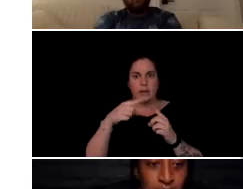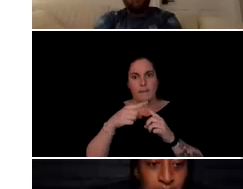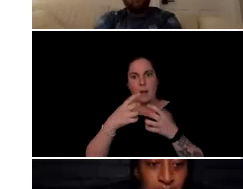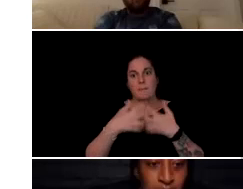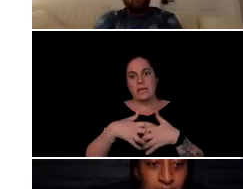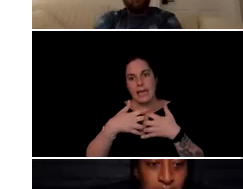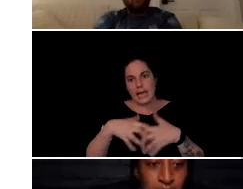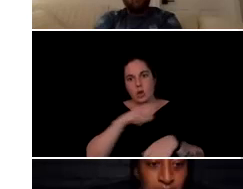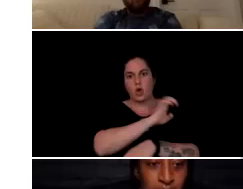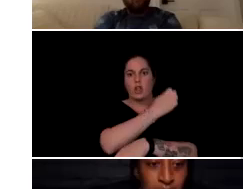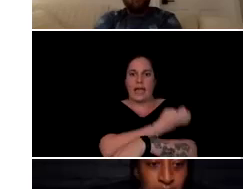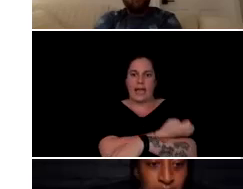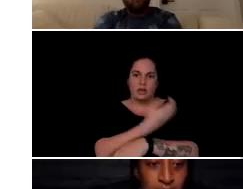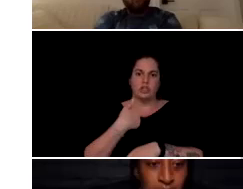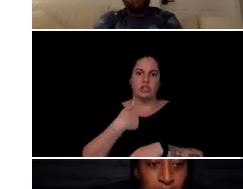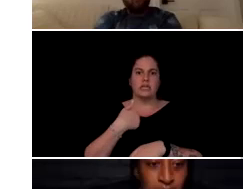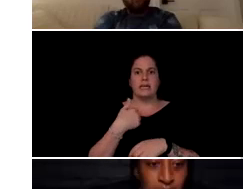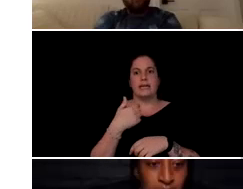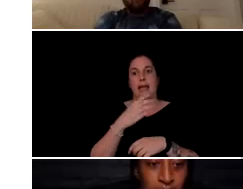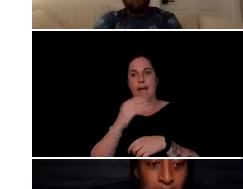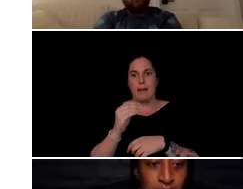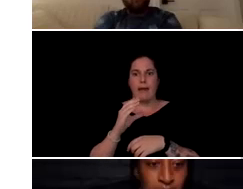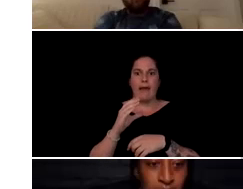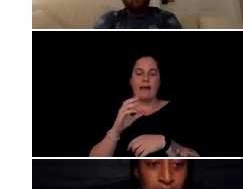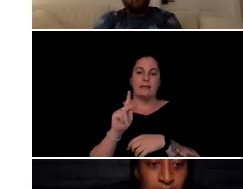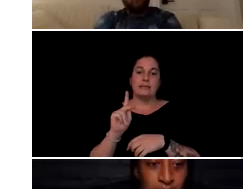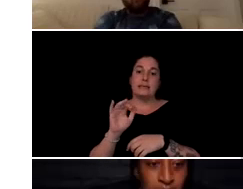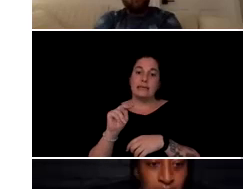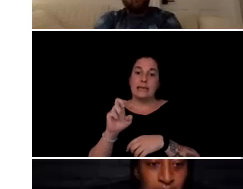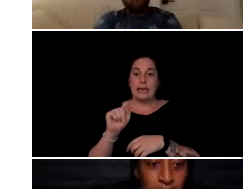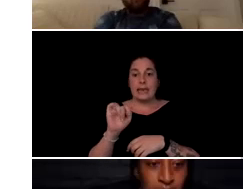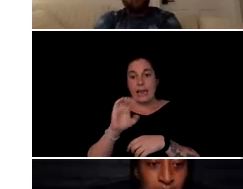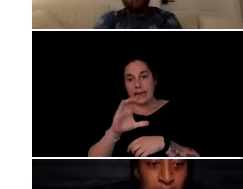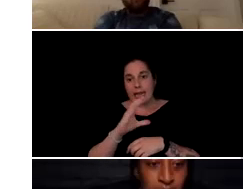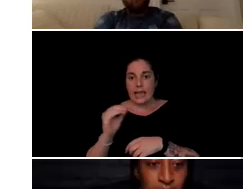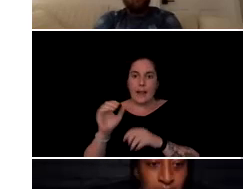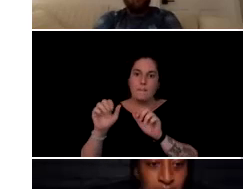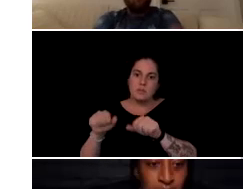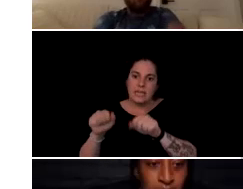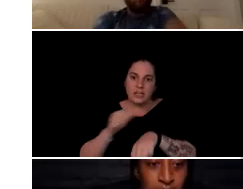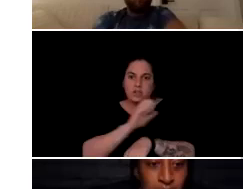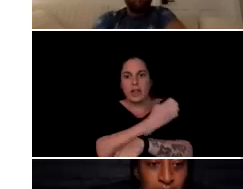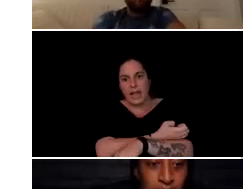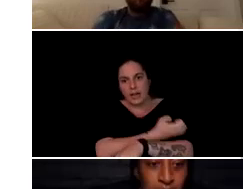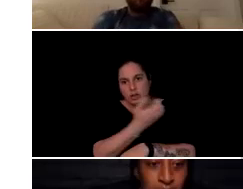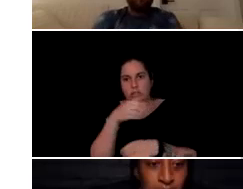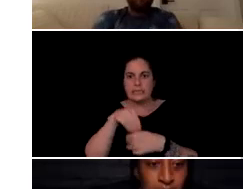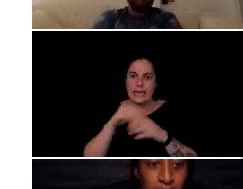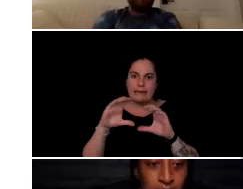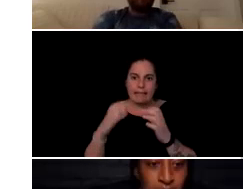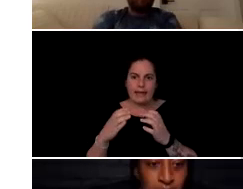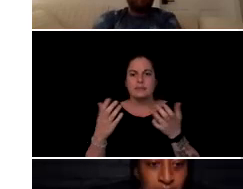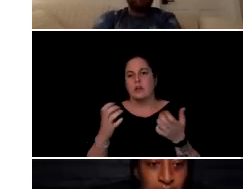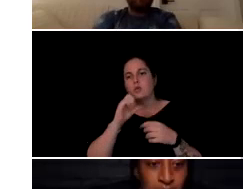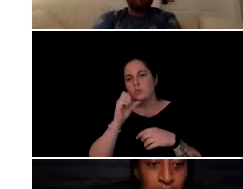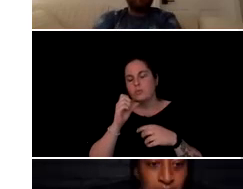mechanical energy, kinetic and potential in our lecture class. That's I'm not saying that